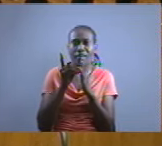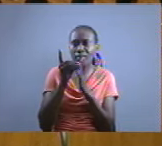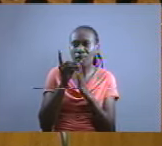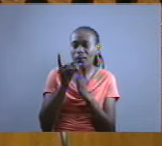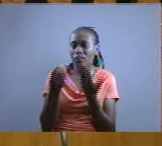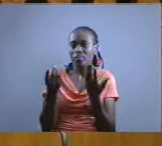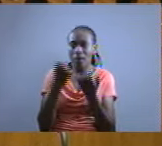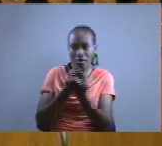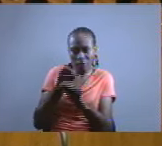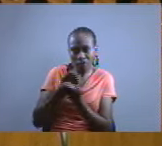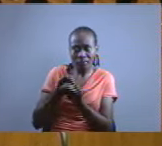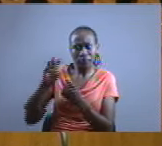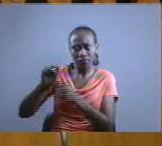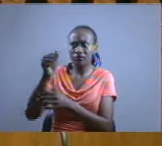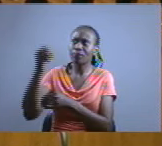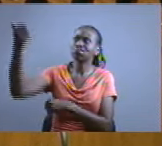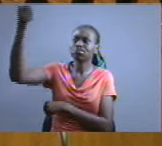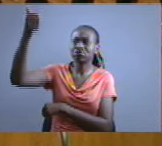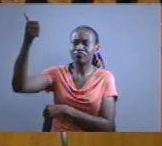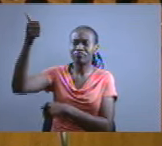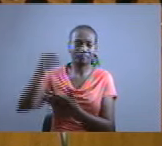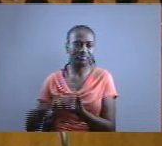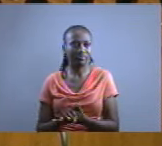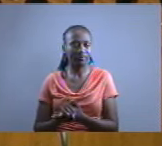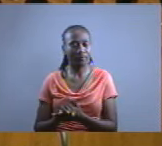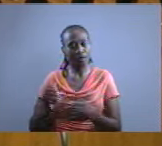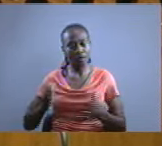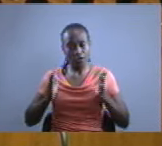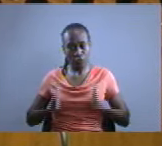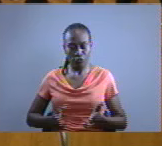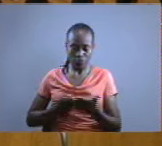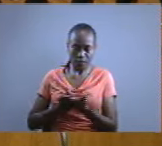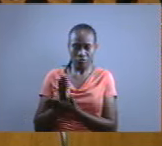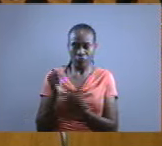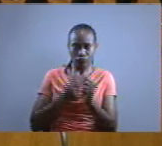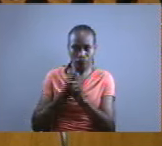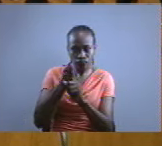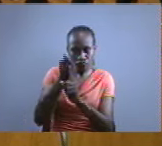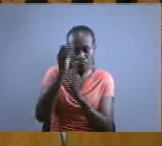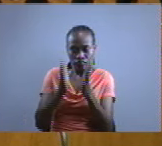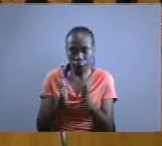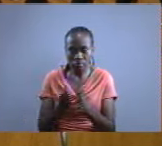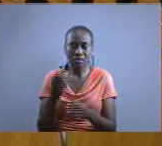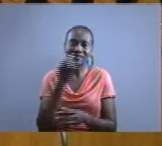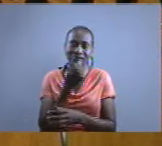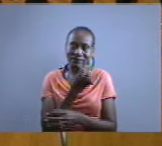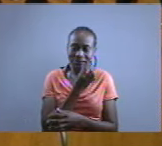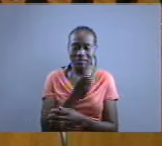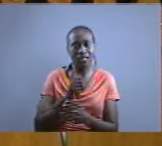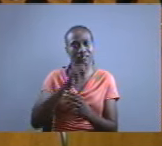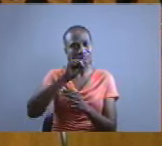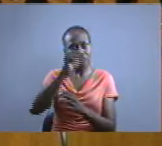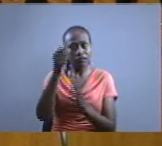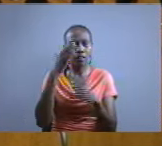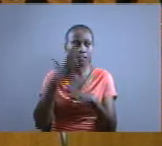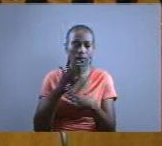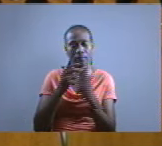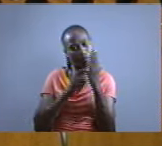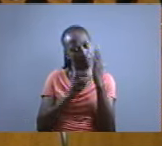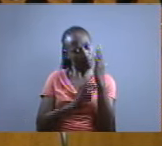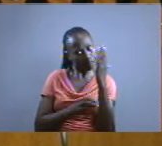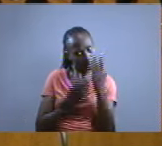developing economies. Human rights activists continue to hail the South African labor laws as